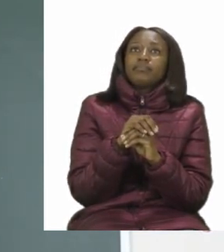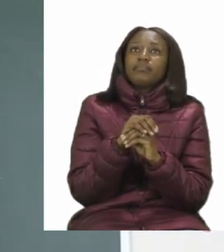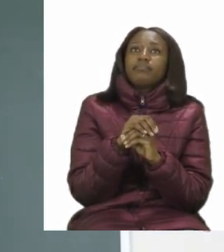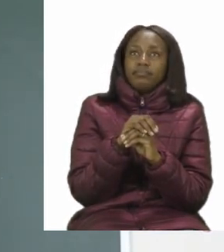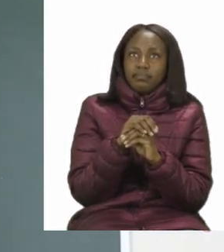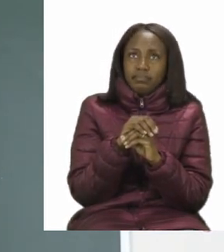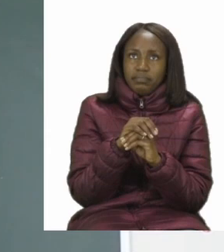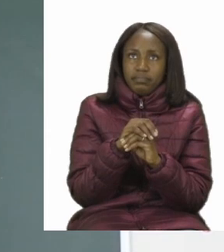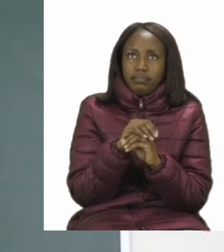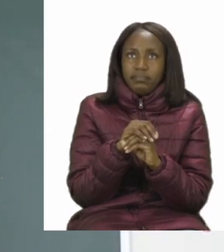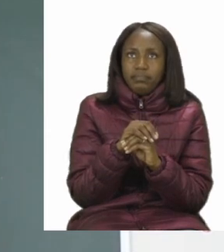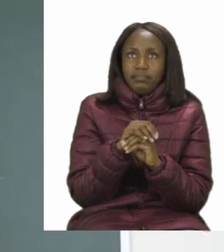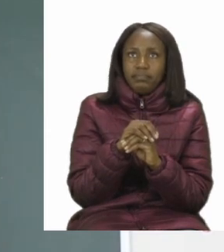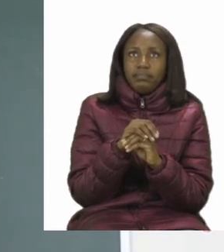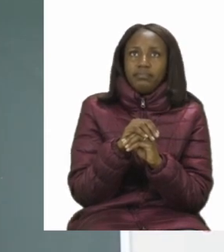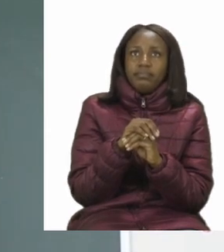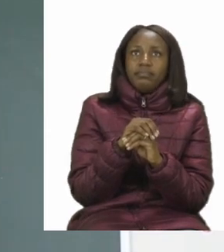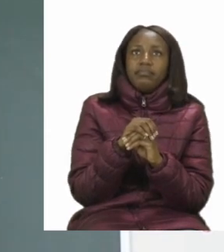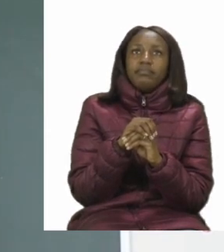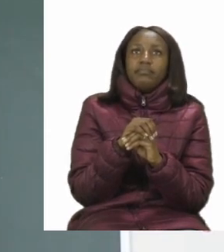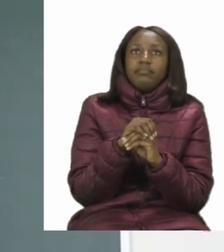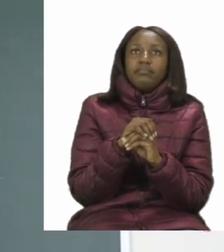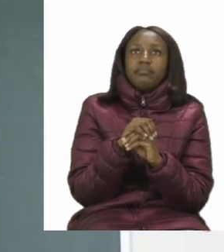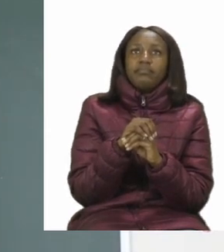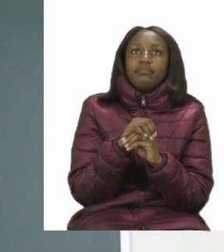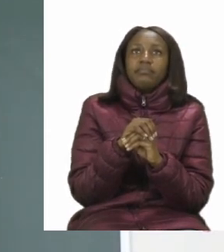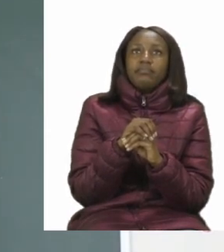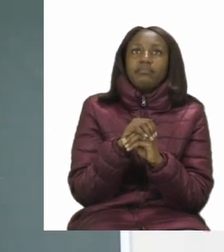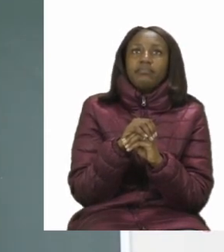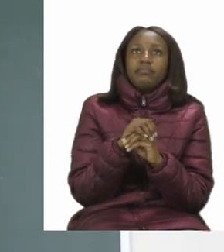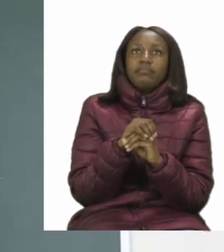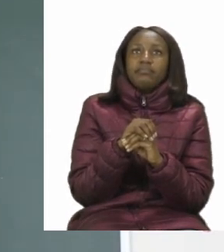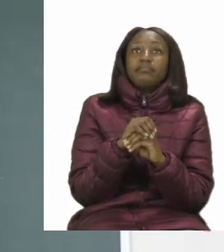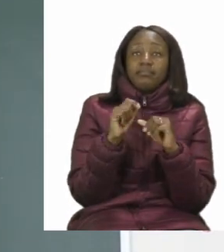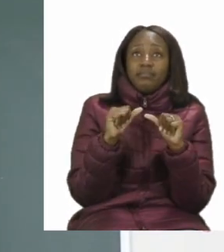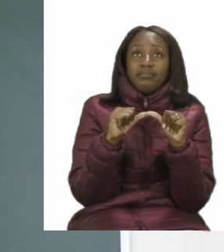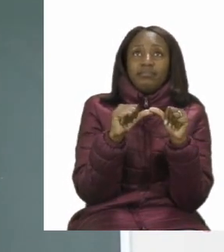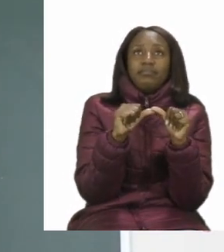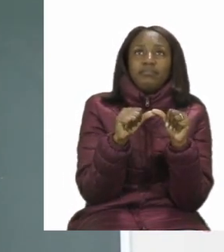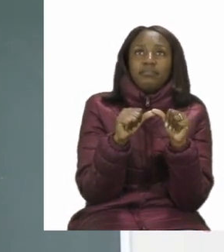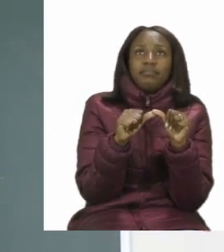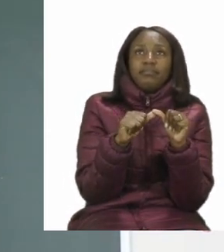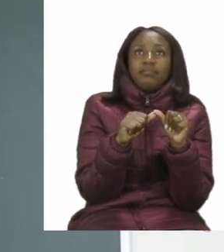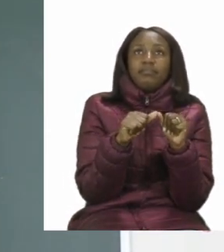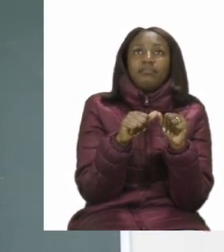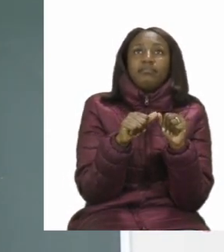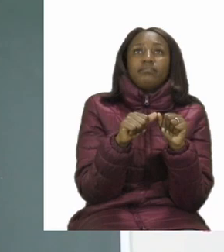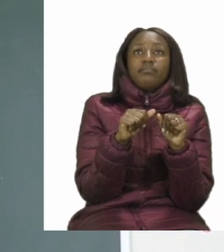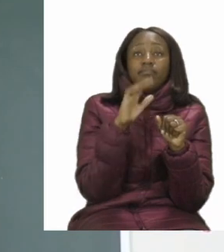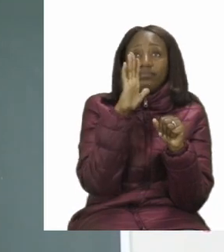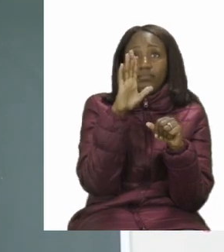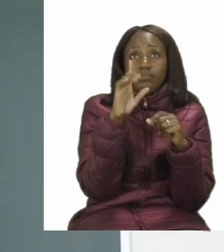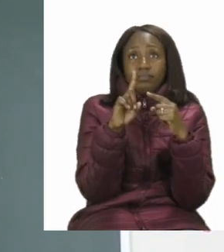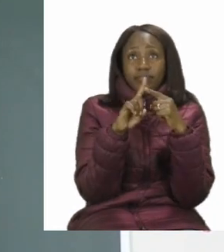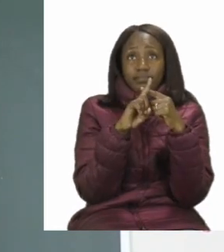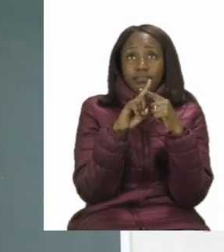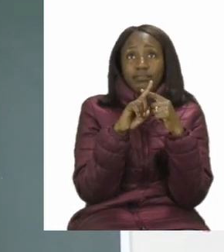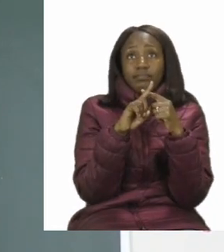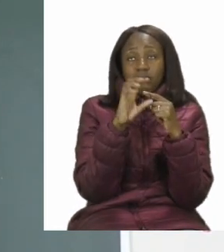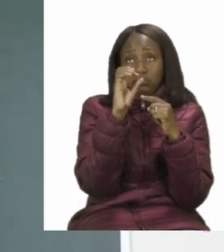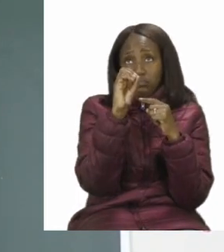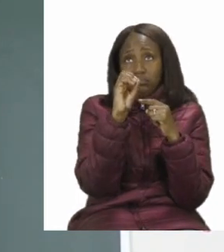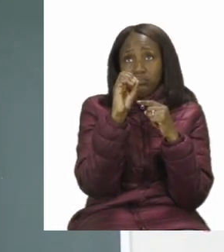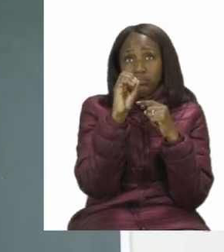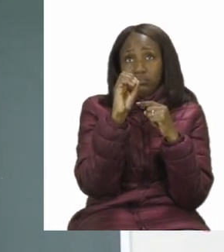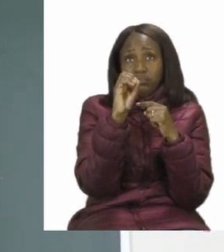supposed to sit underneath the 4 and the 9. We move on by saying 5 plus